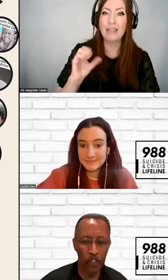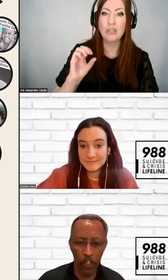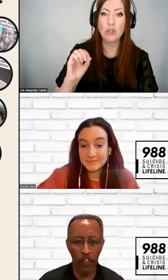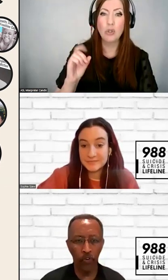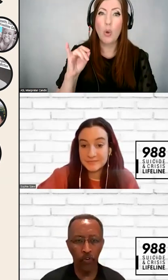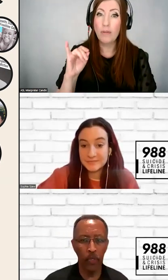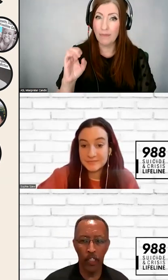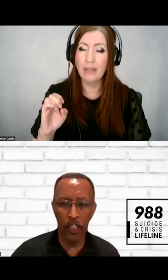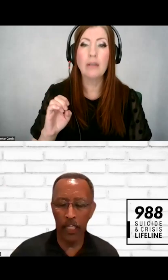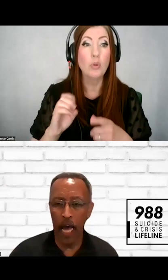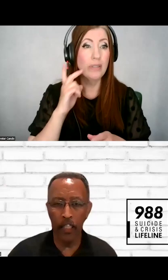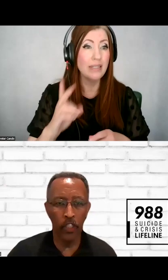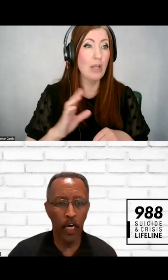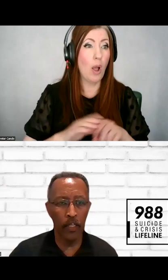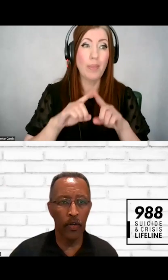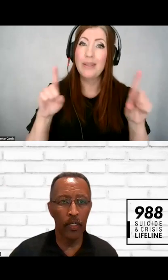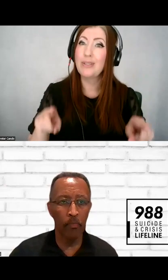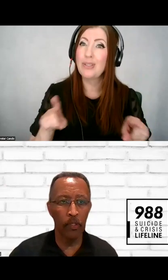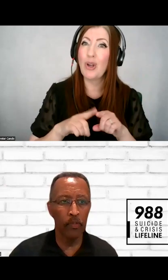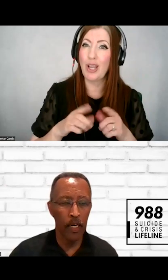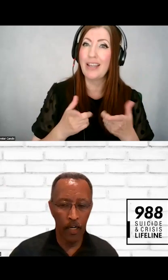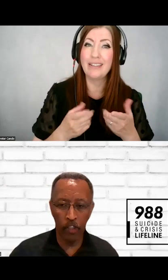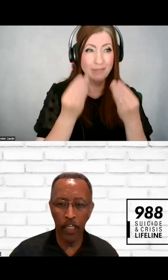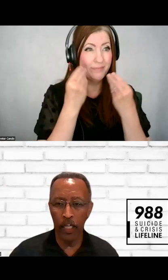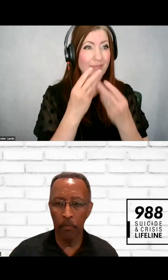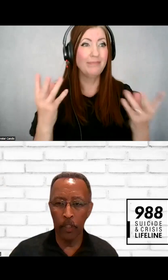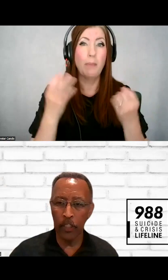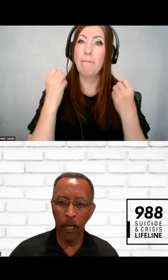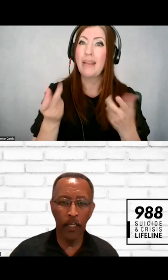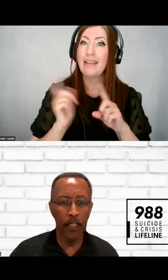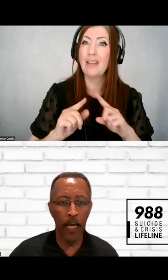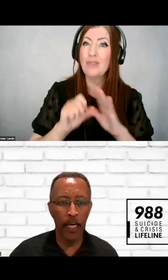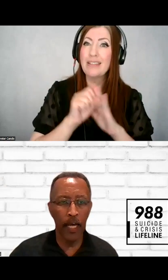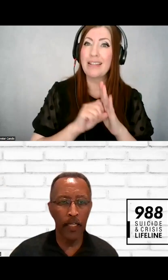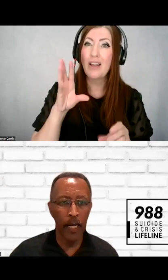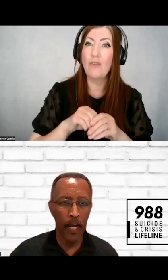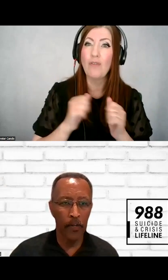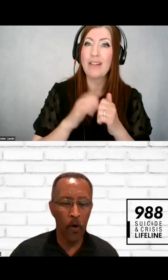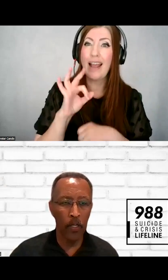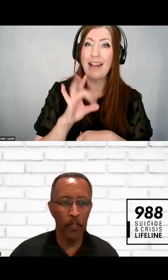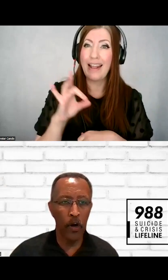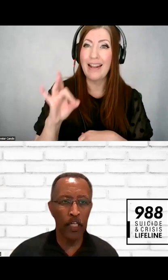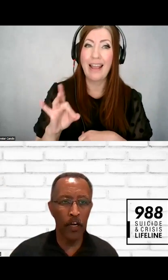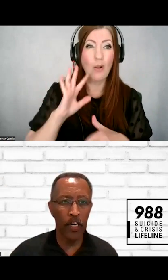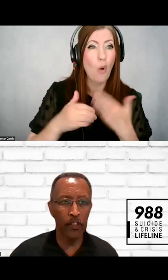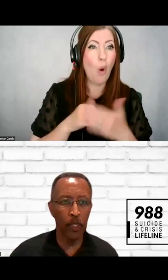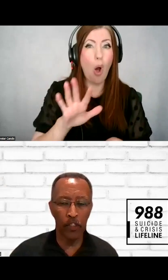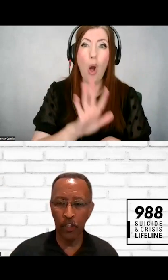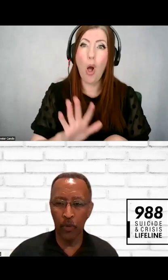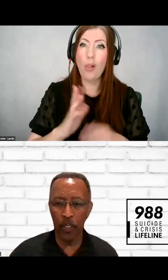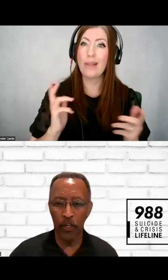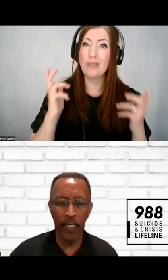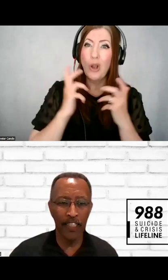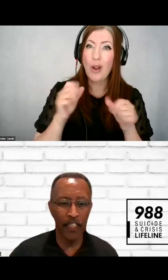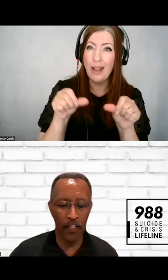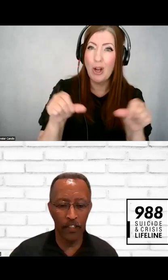quickly, as you see on the screen, we are just acknowledging that there are a number of states that have participated in 988, and all of the darkened areas. We are